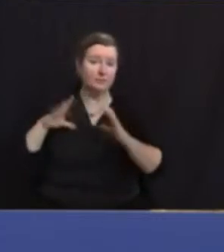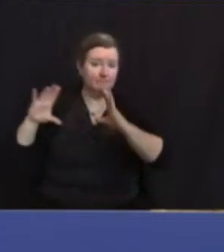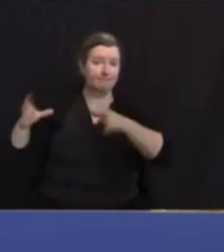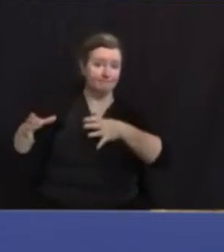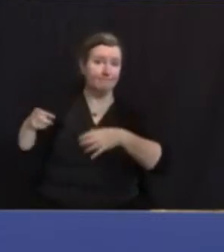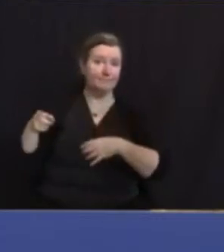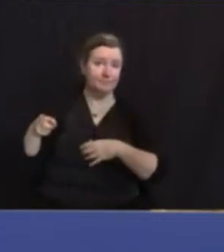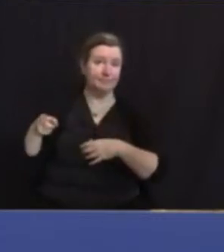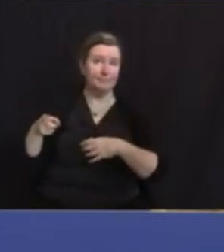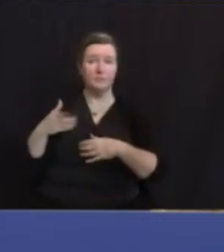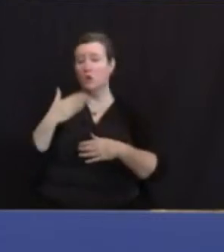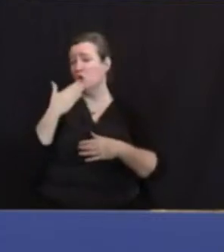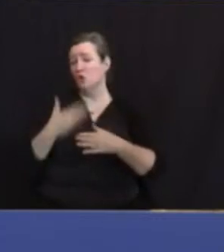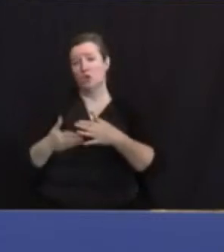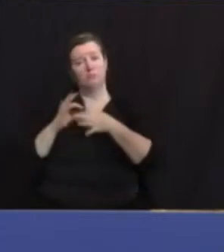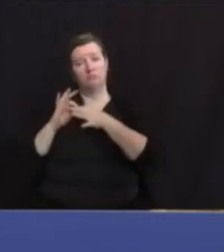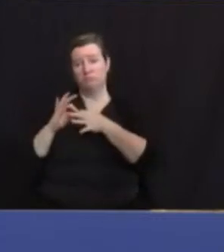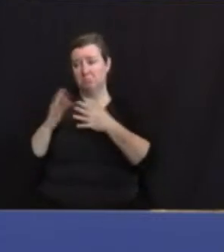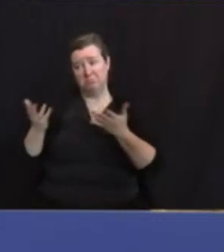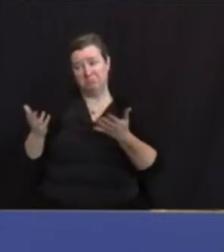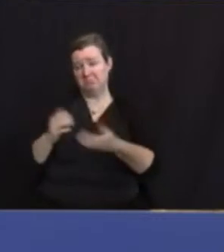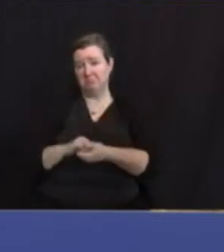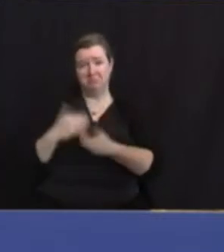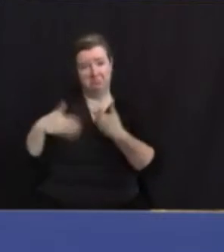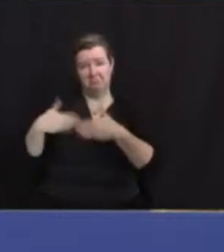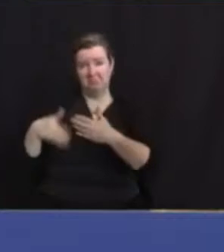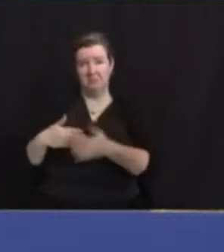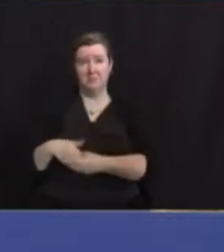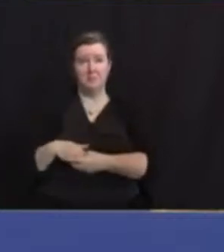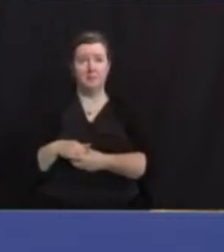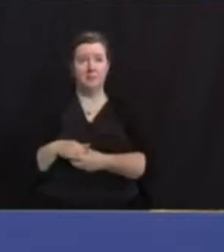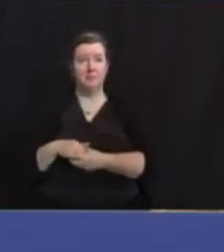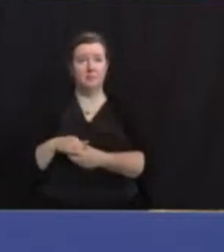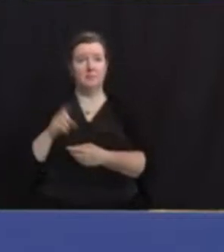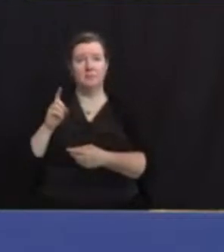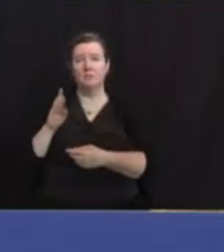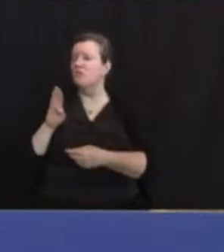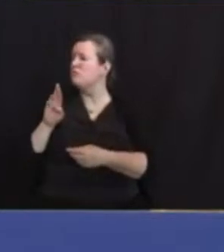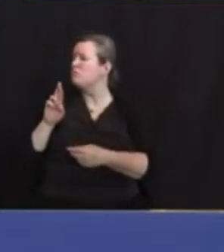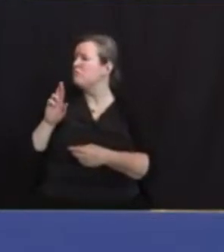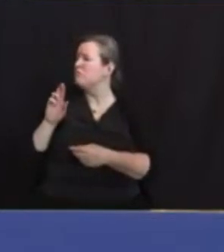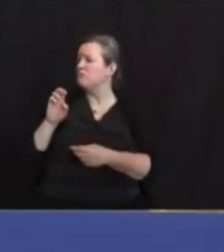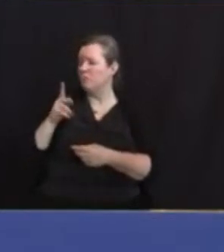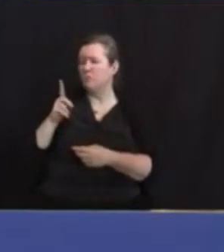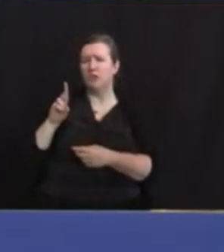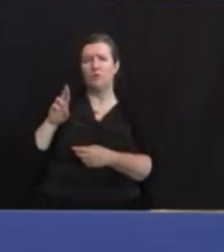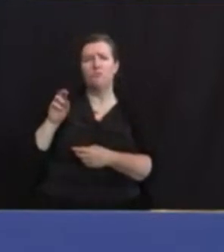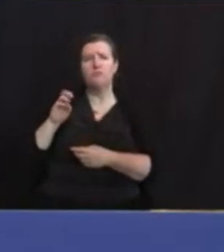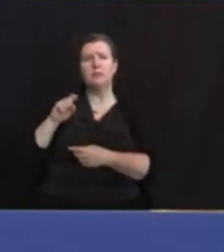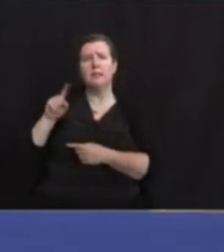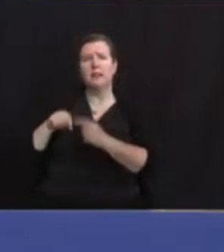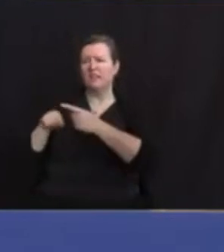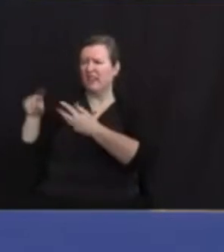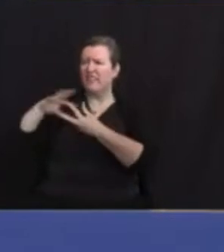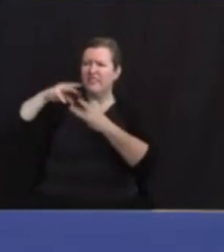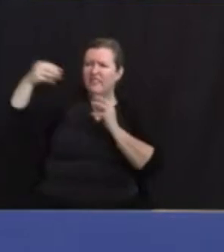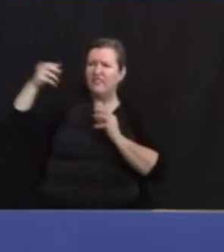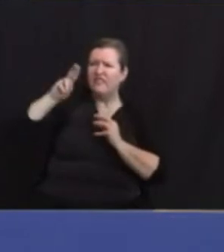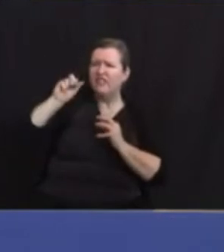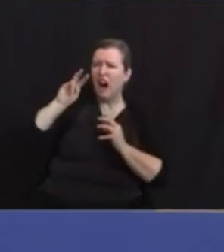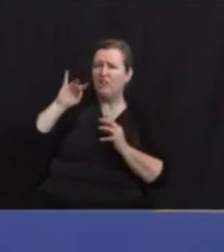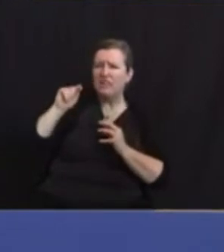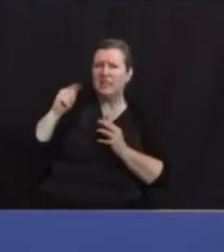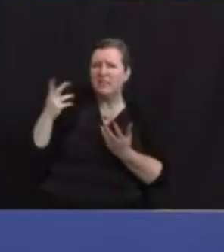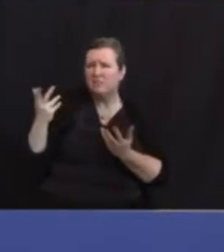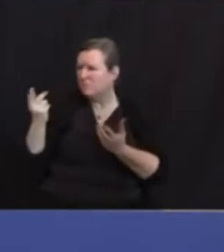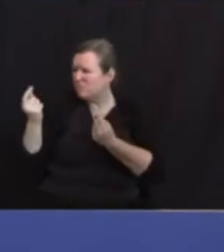one generally as well. Eddie, variants, any new update, any particular assessment of how the vaccines work against